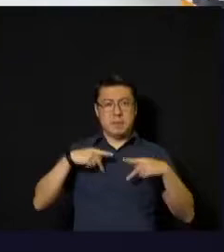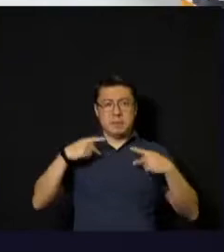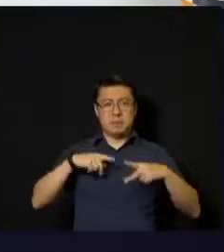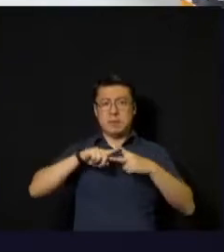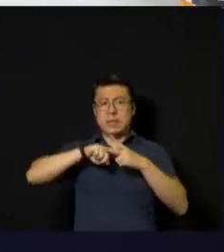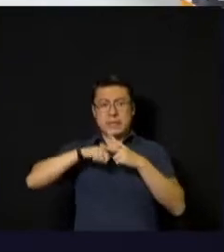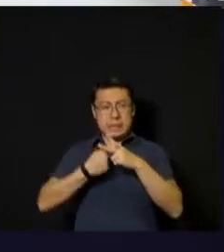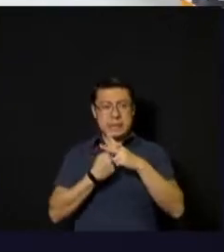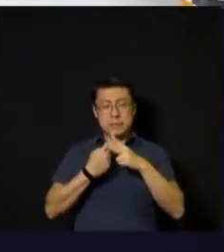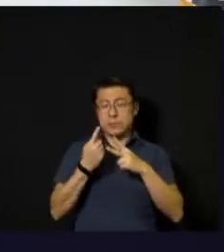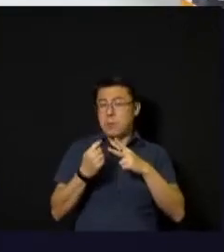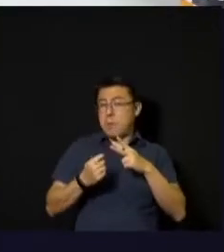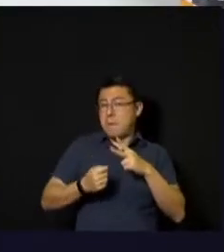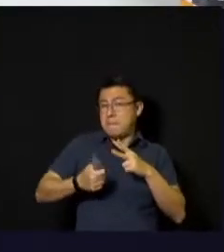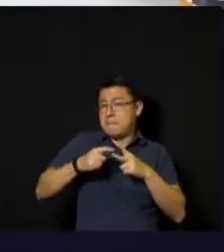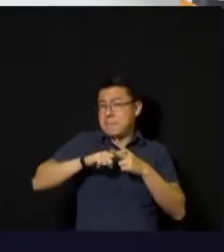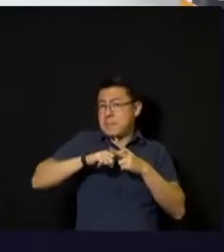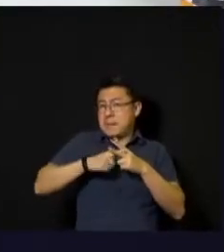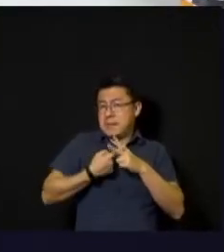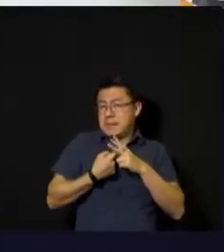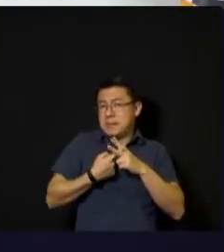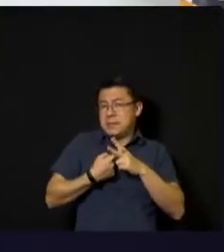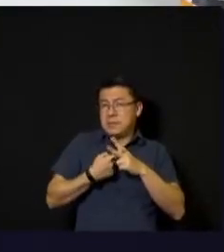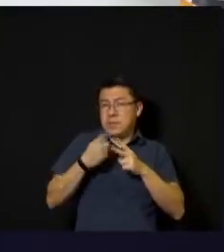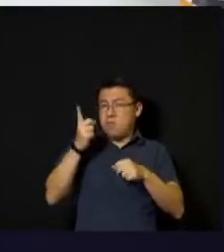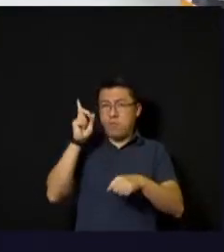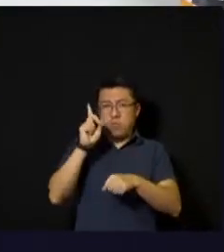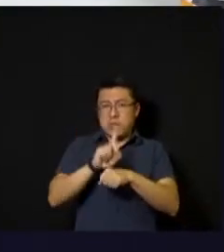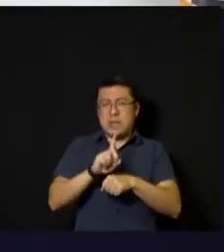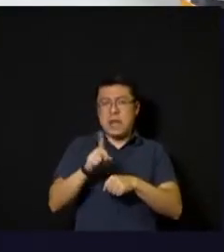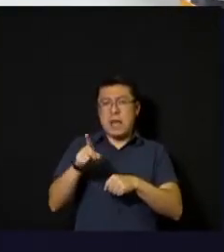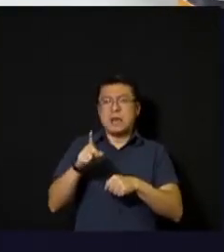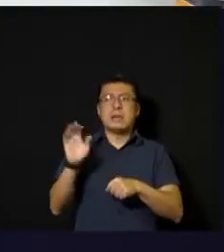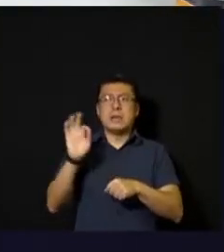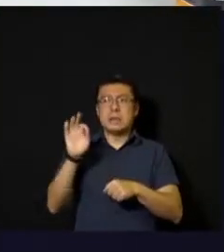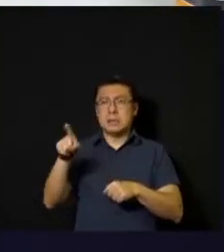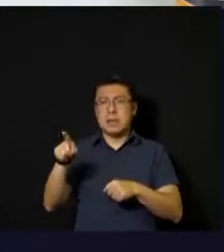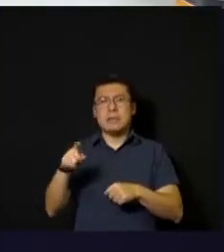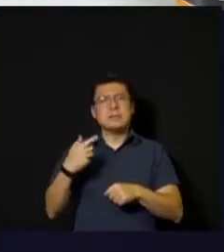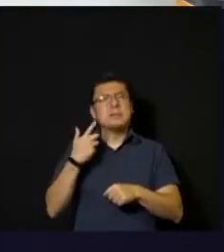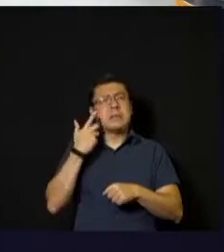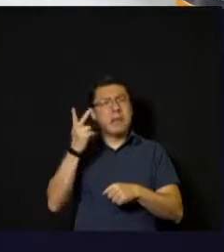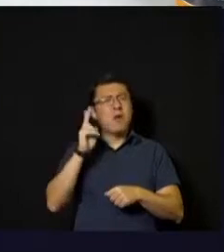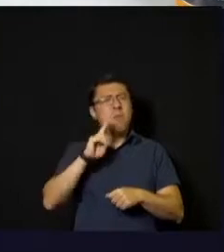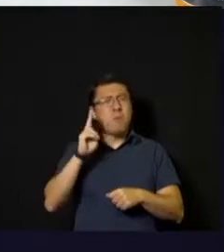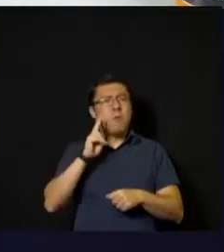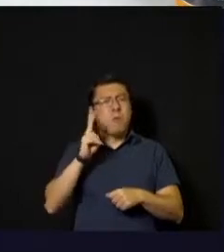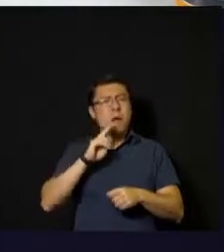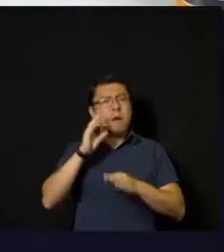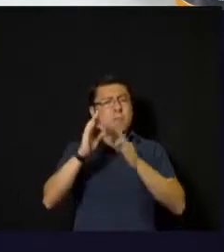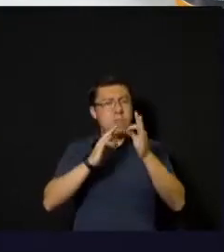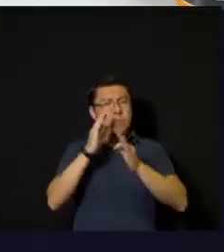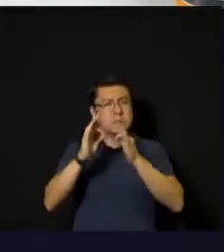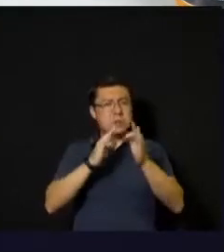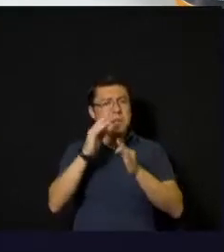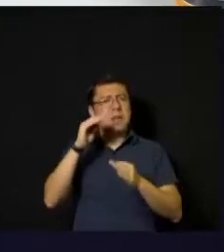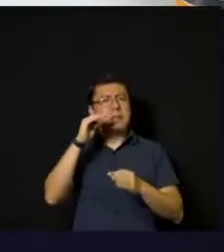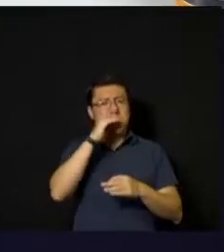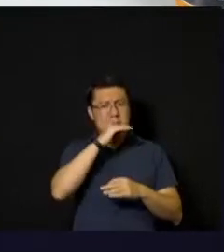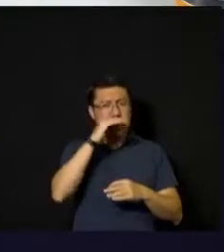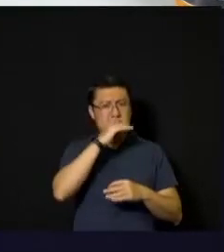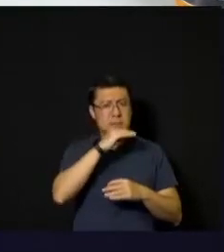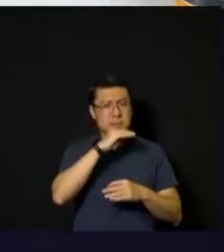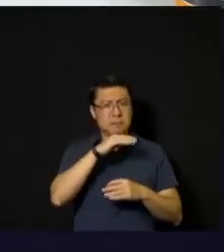from the beginning, the first day that he begins, says, I would like to try with free publicity and the